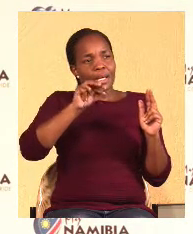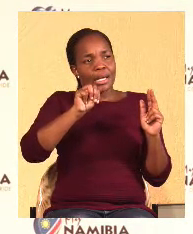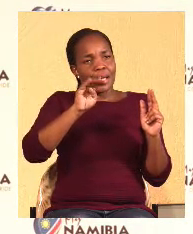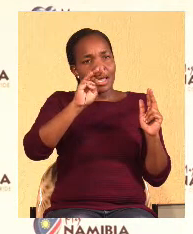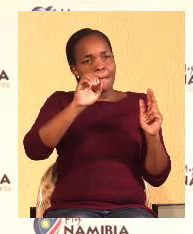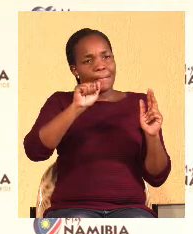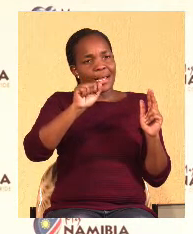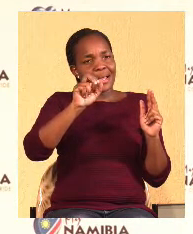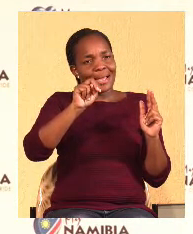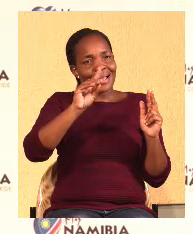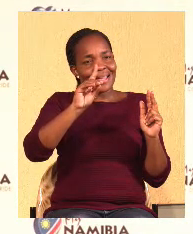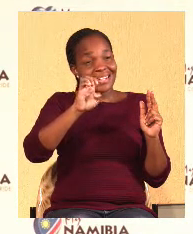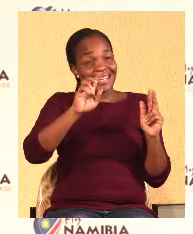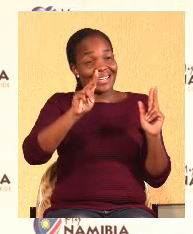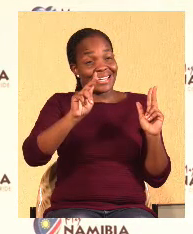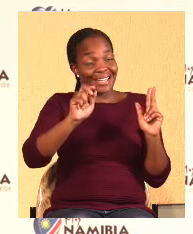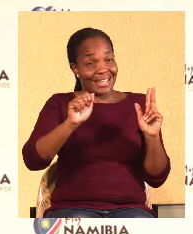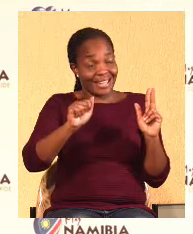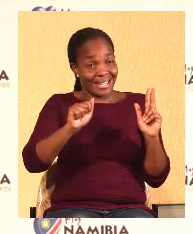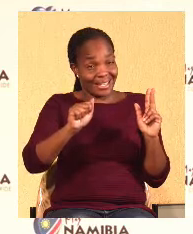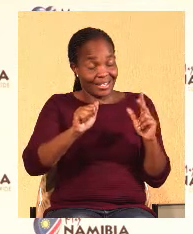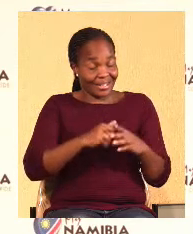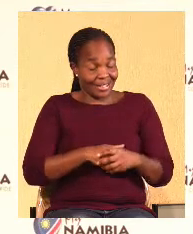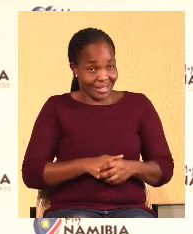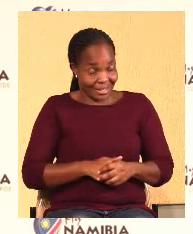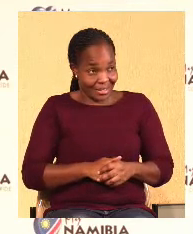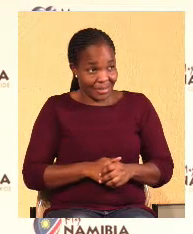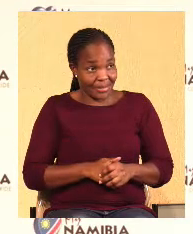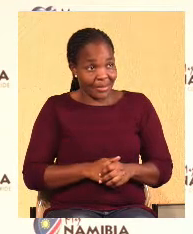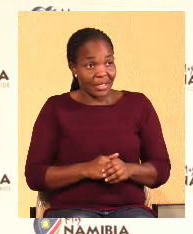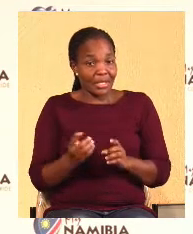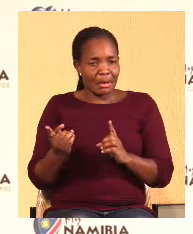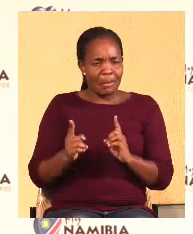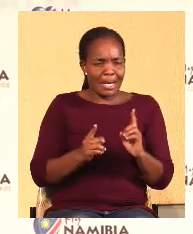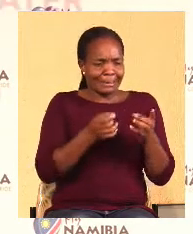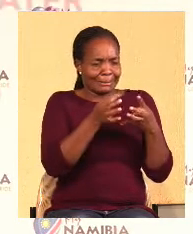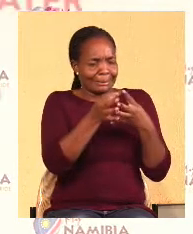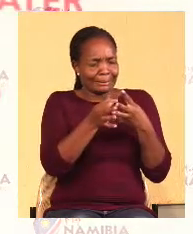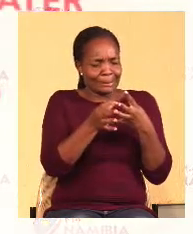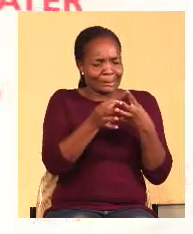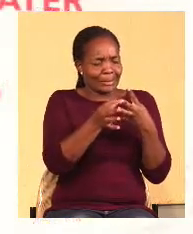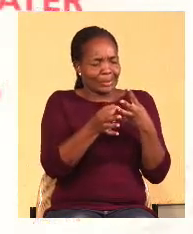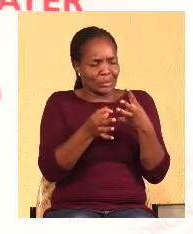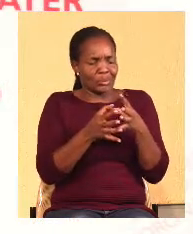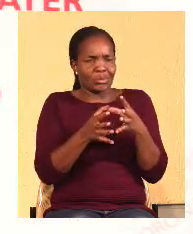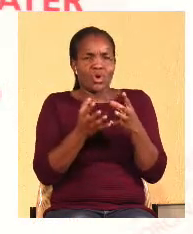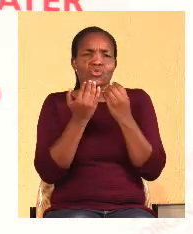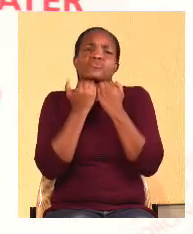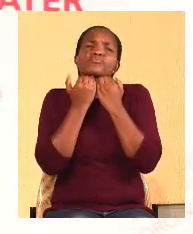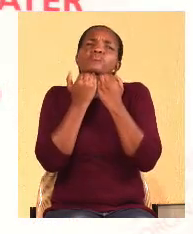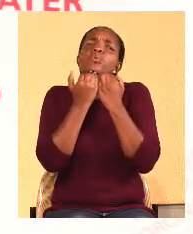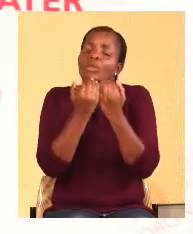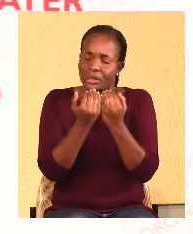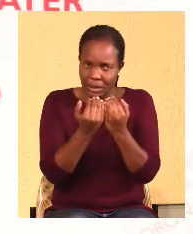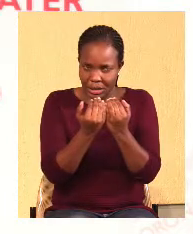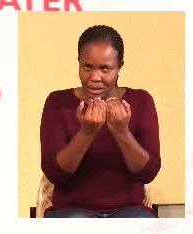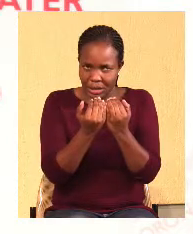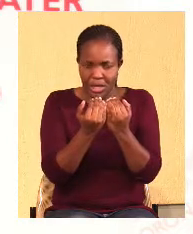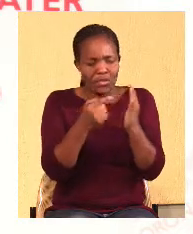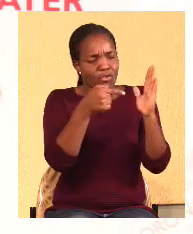Mbandeka, and they are going to unpack for us the meaning and the necessity of